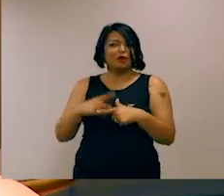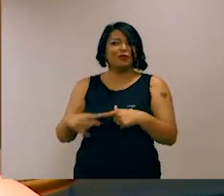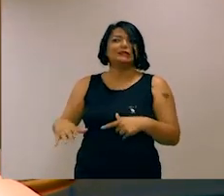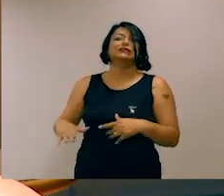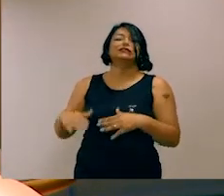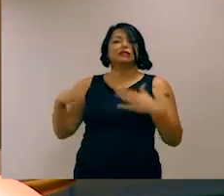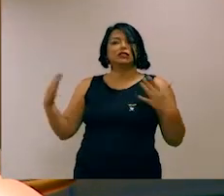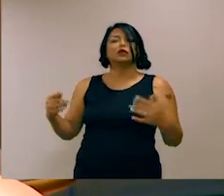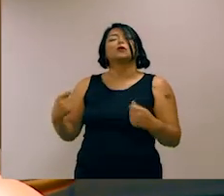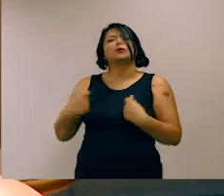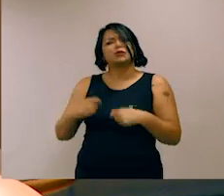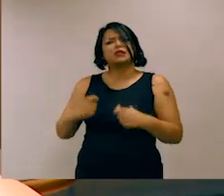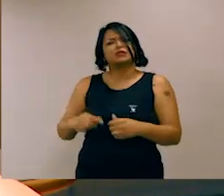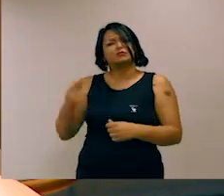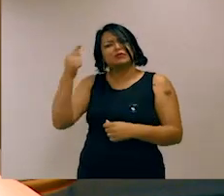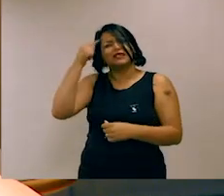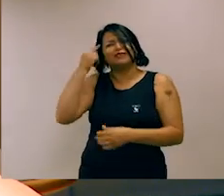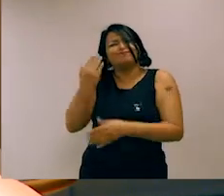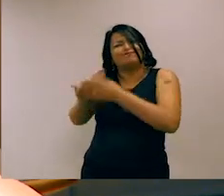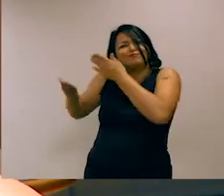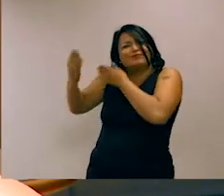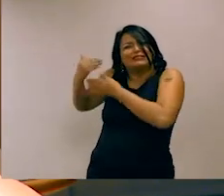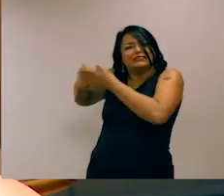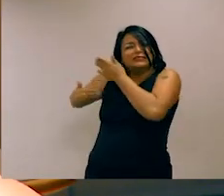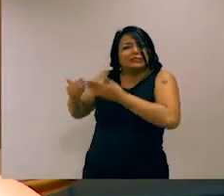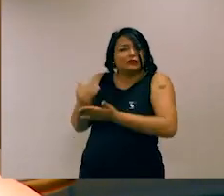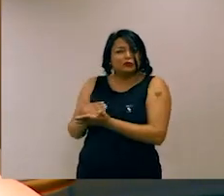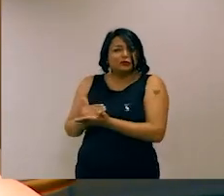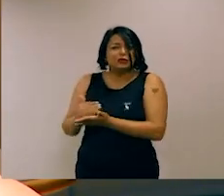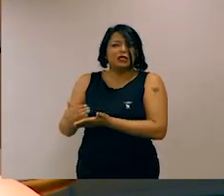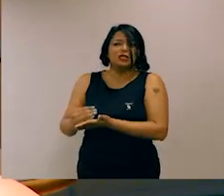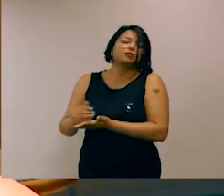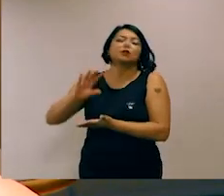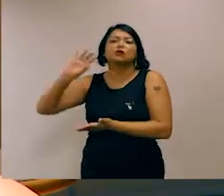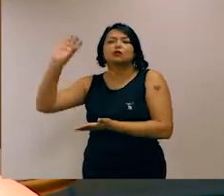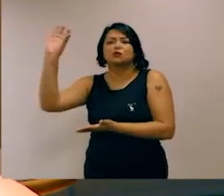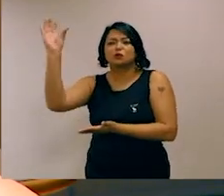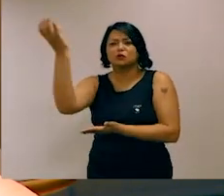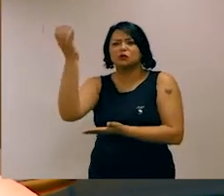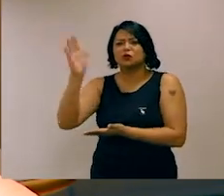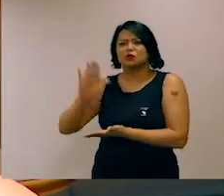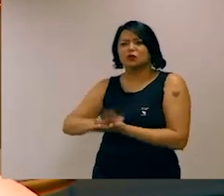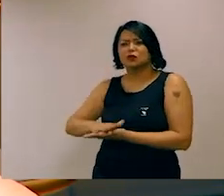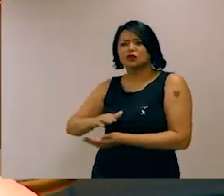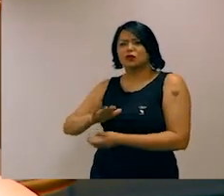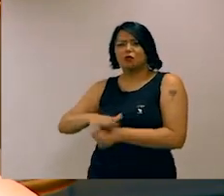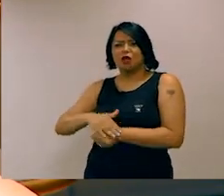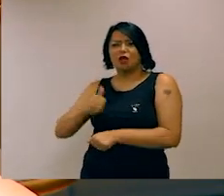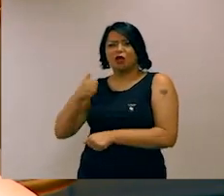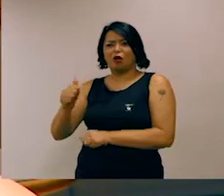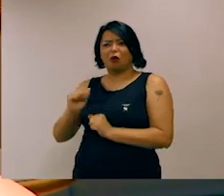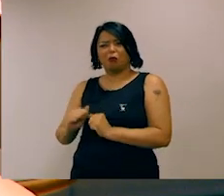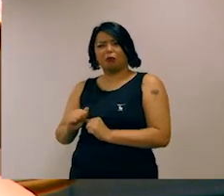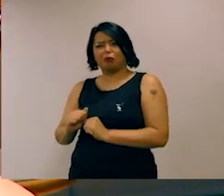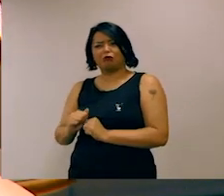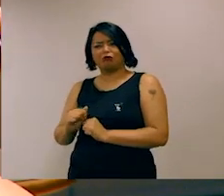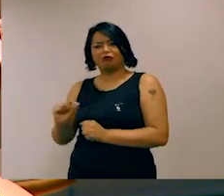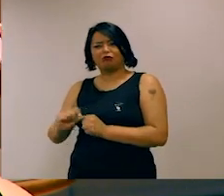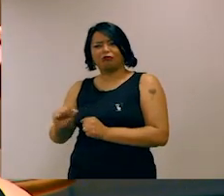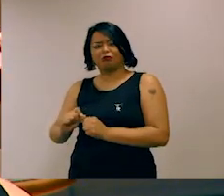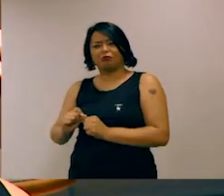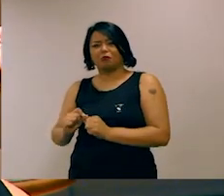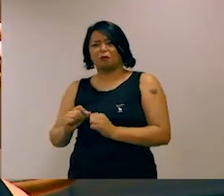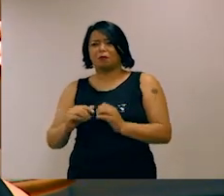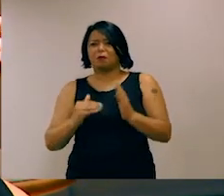Mm-hmm. In Itai's vision, when he presented our vision, we always think not if something is only